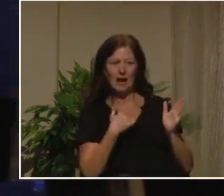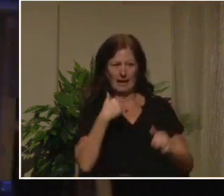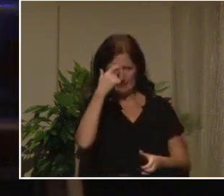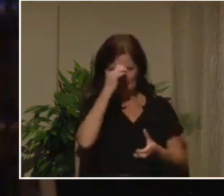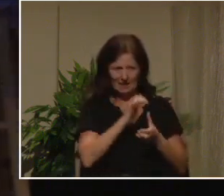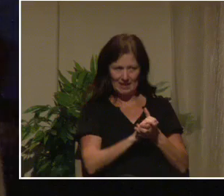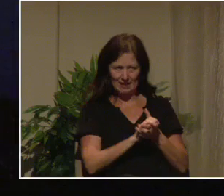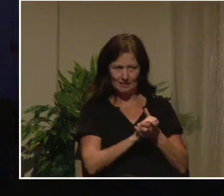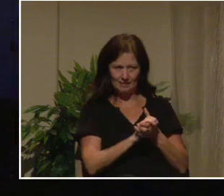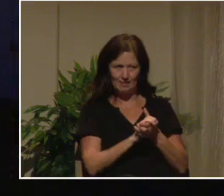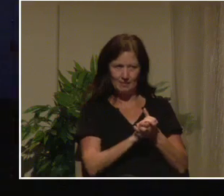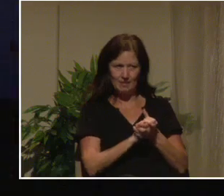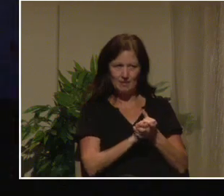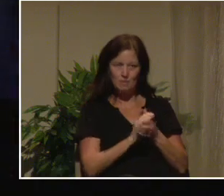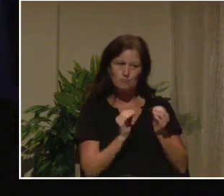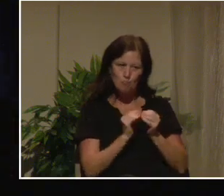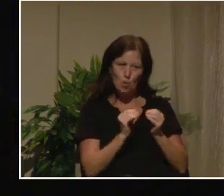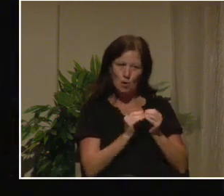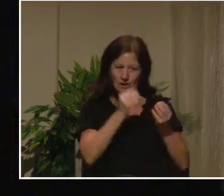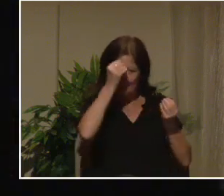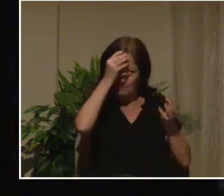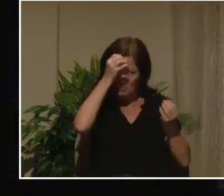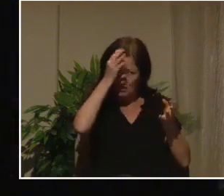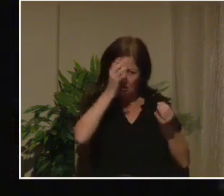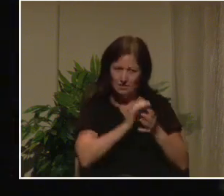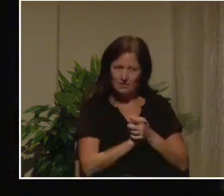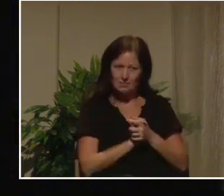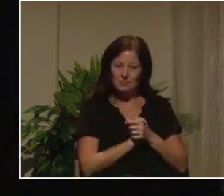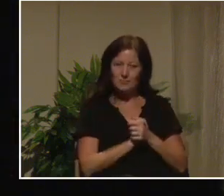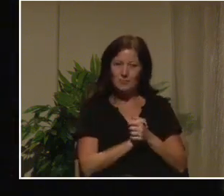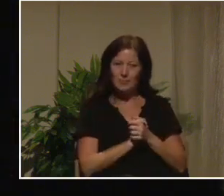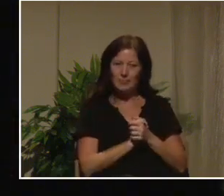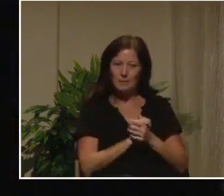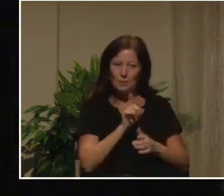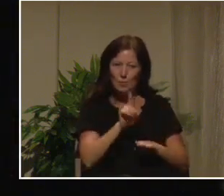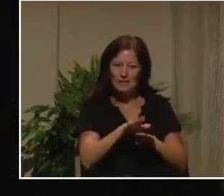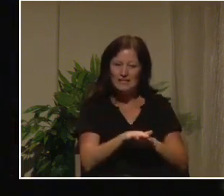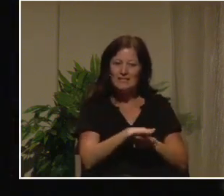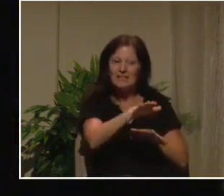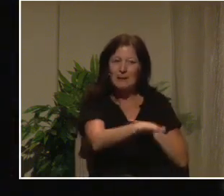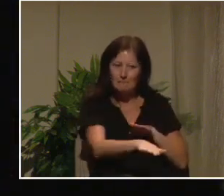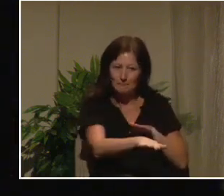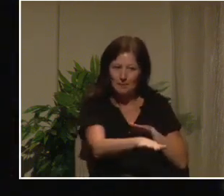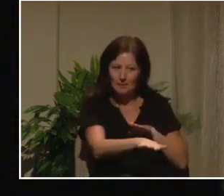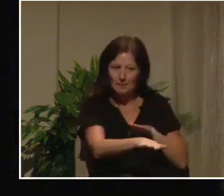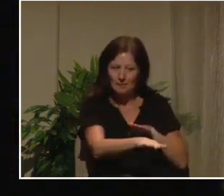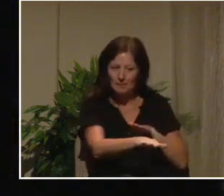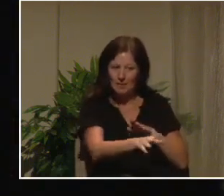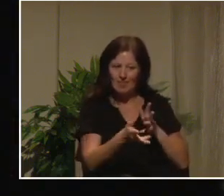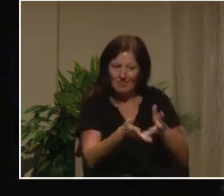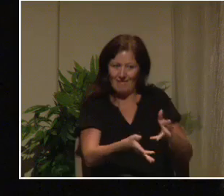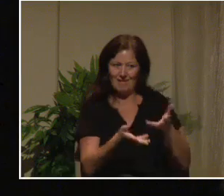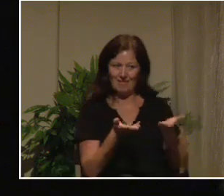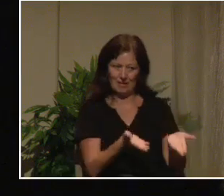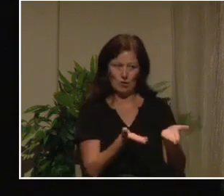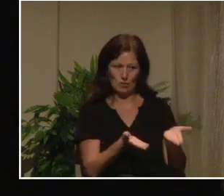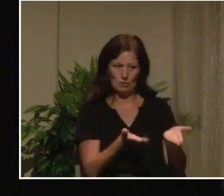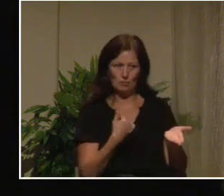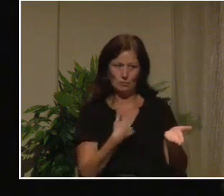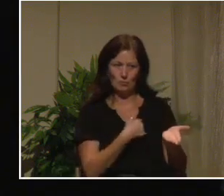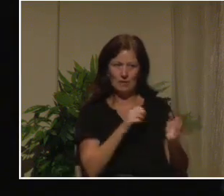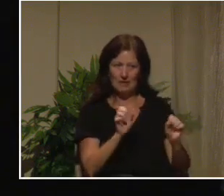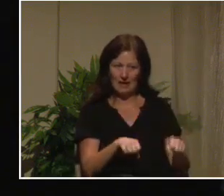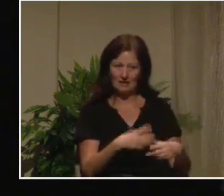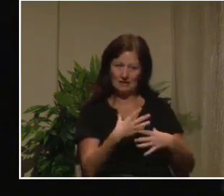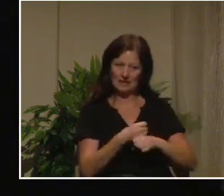the rest of the chapter there is a tiny little step forward we could take as we pray to God for a